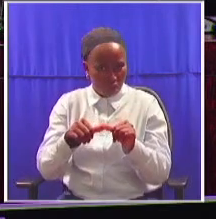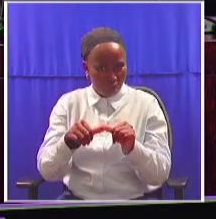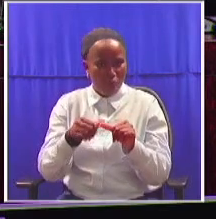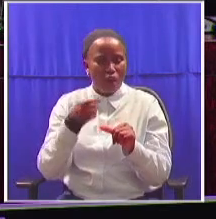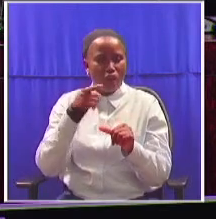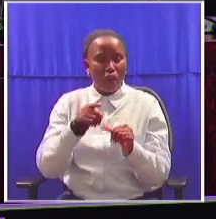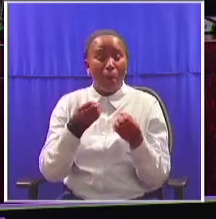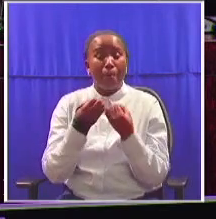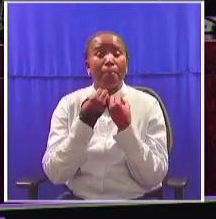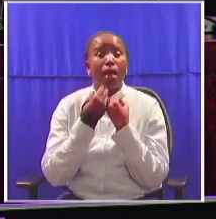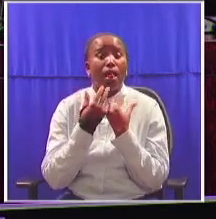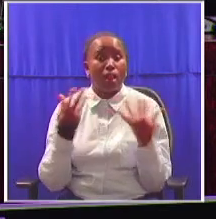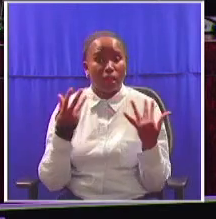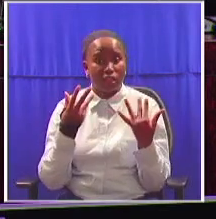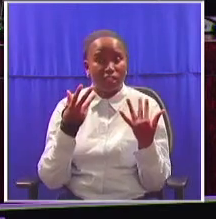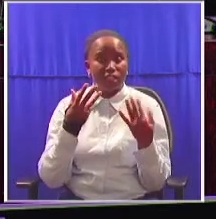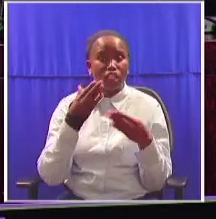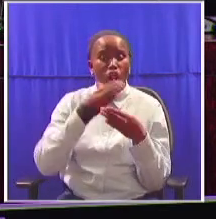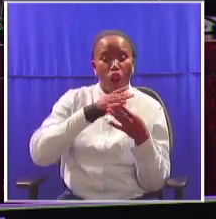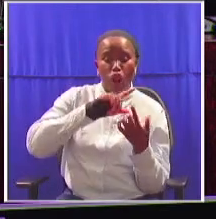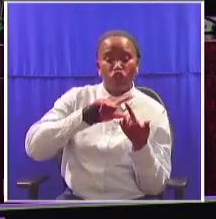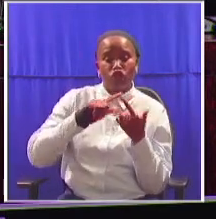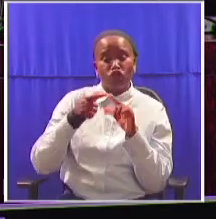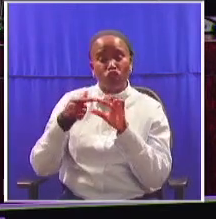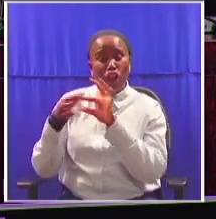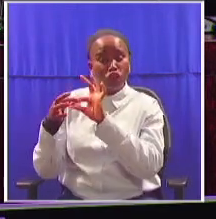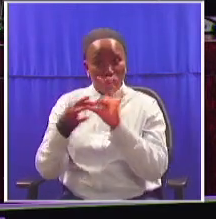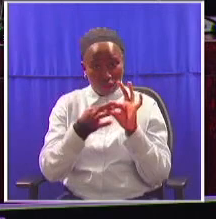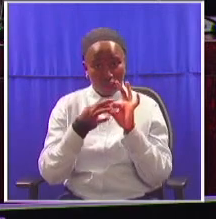reform of multilateral institutions.